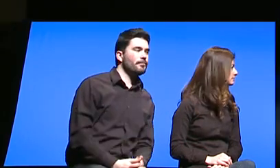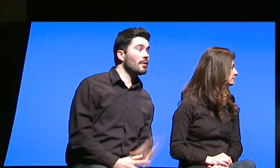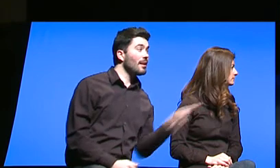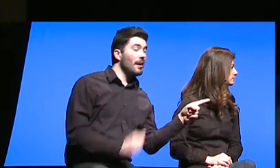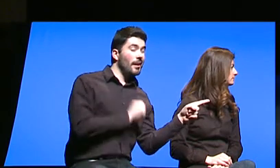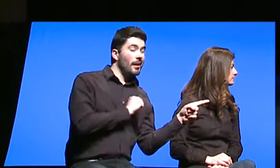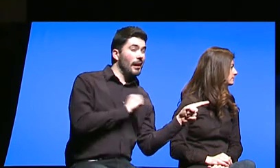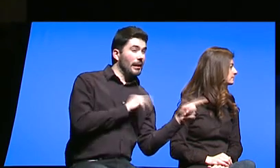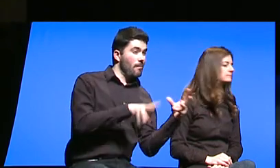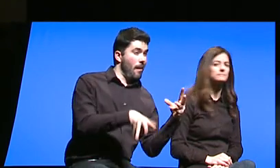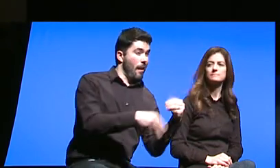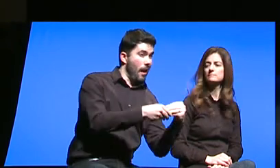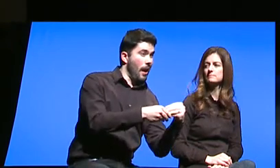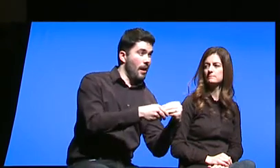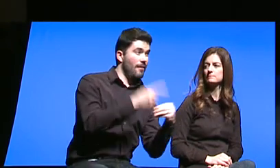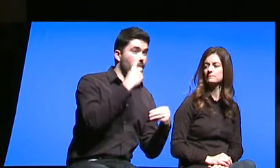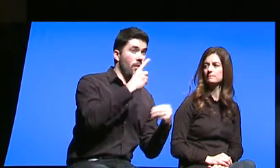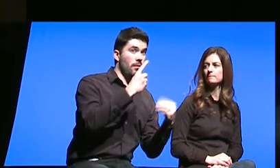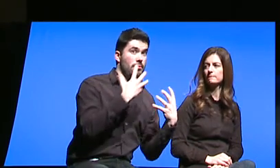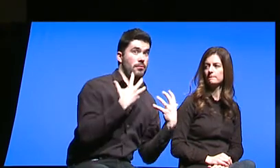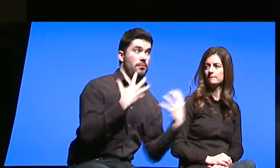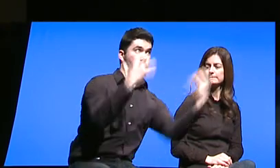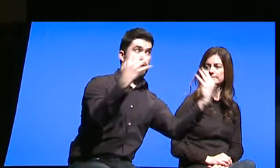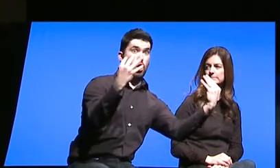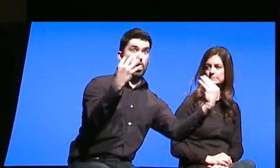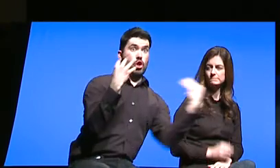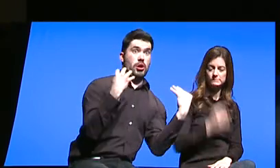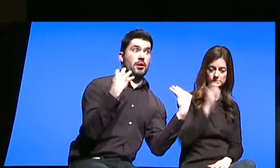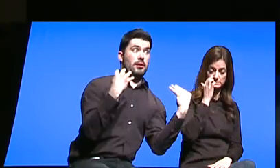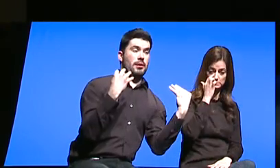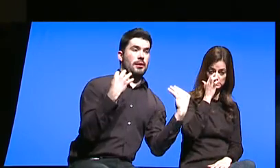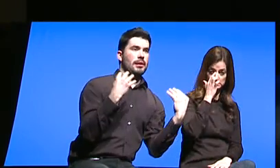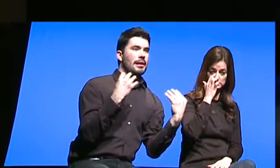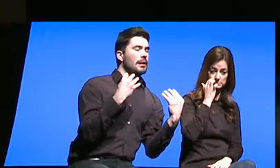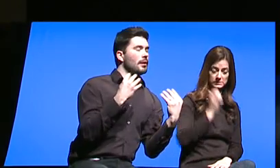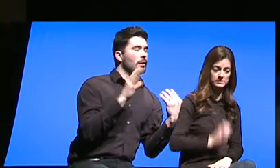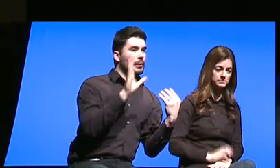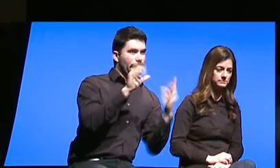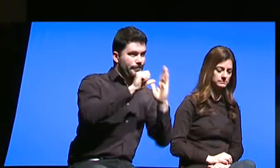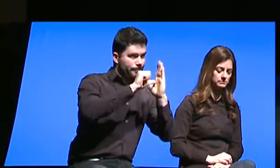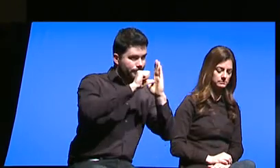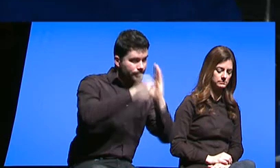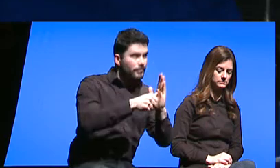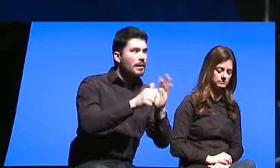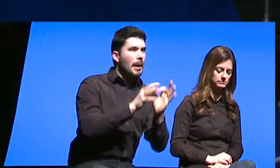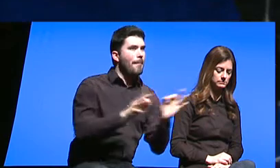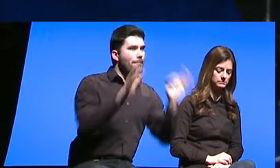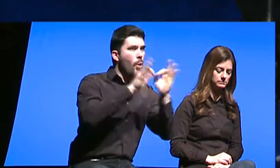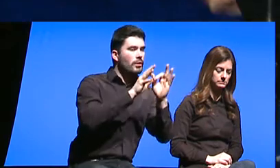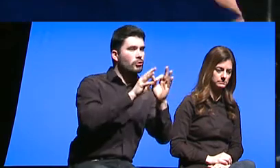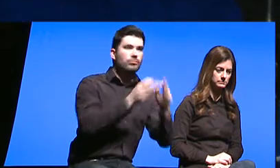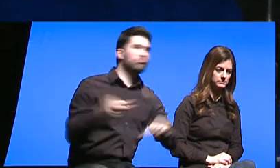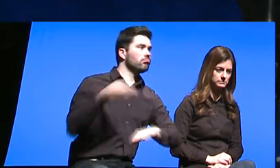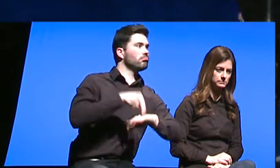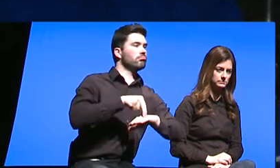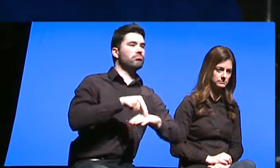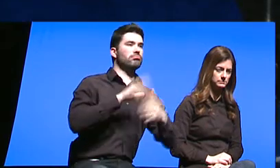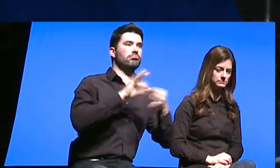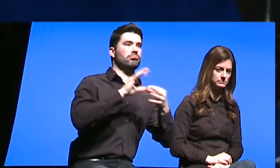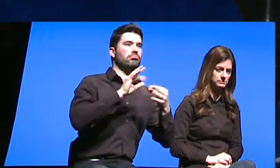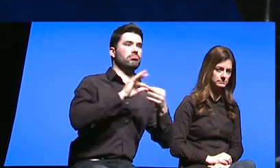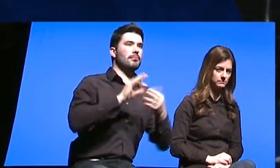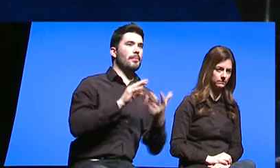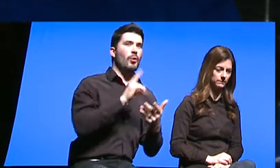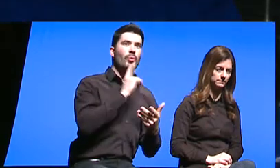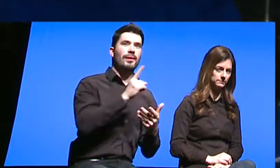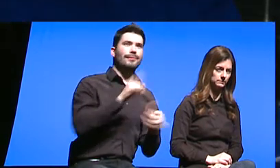for public speaking, I think it's important to emphasize the importance of public speaking, but yet it's one of the most common fears people have, right?